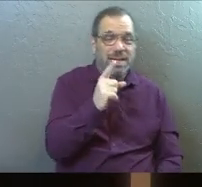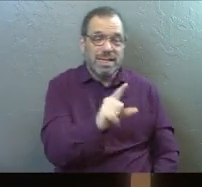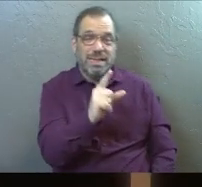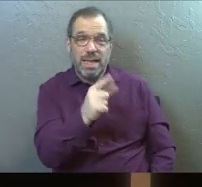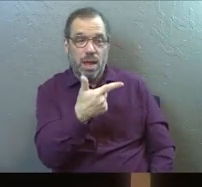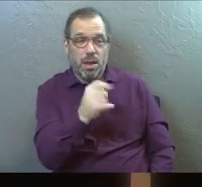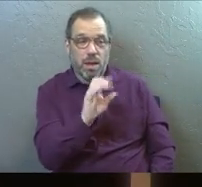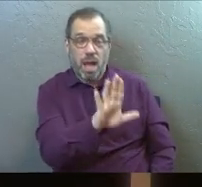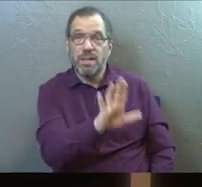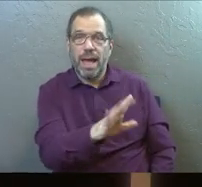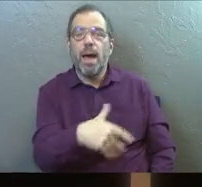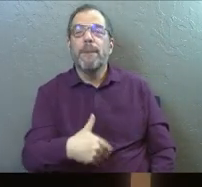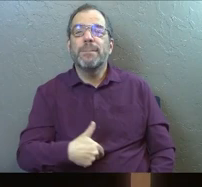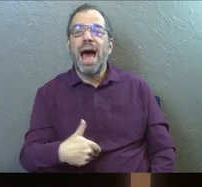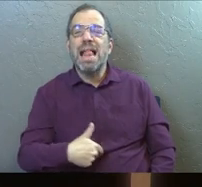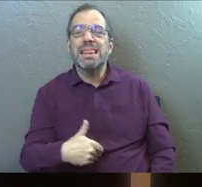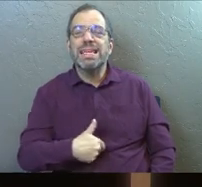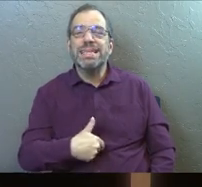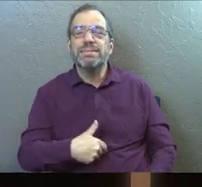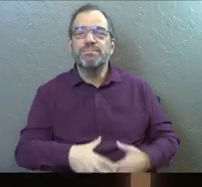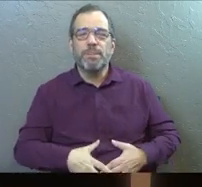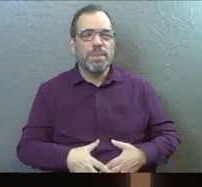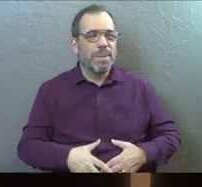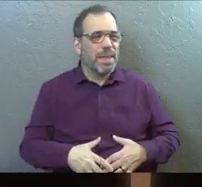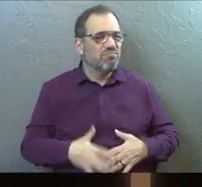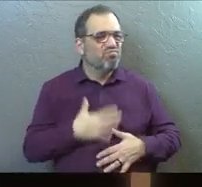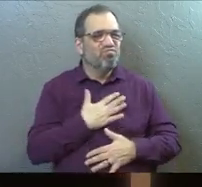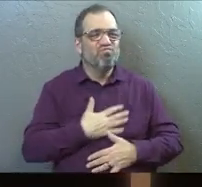God is their belly. That's weird.